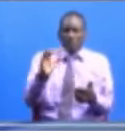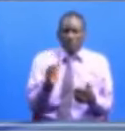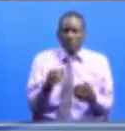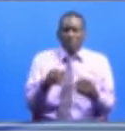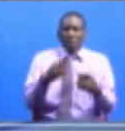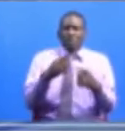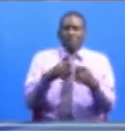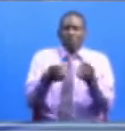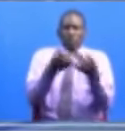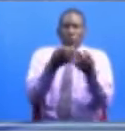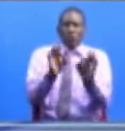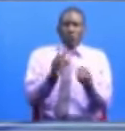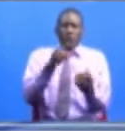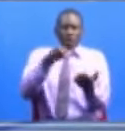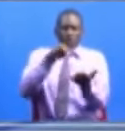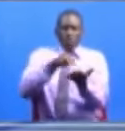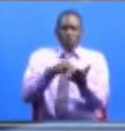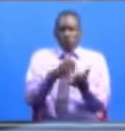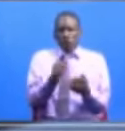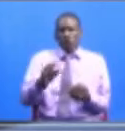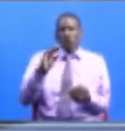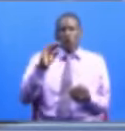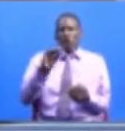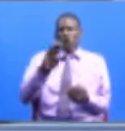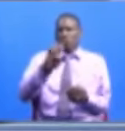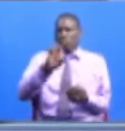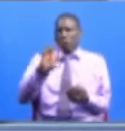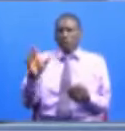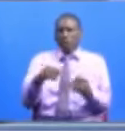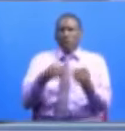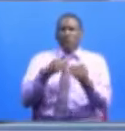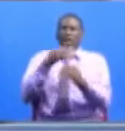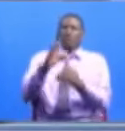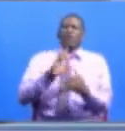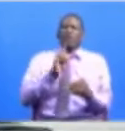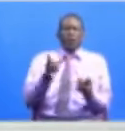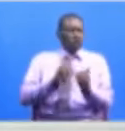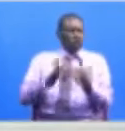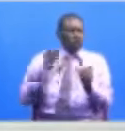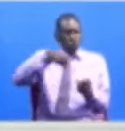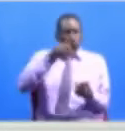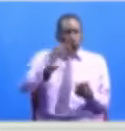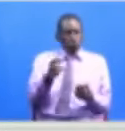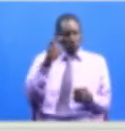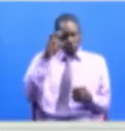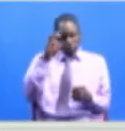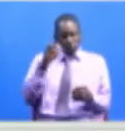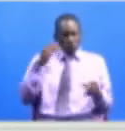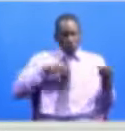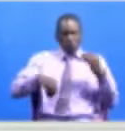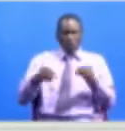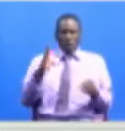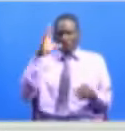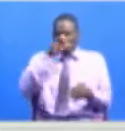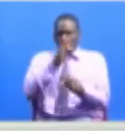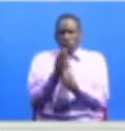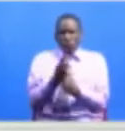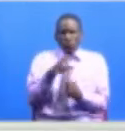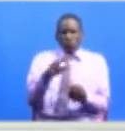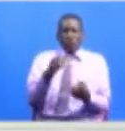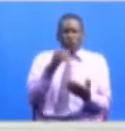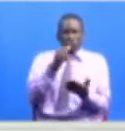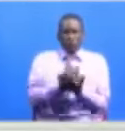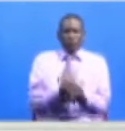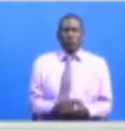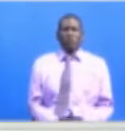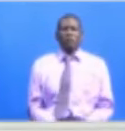was released on a 1 million shilling cash bail after pleading not guilty to alleged corruption and abuse of office charges.